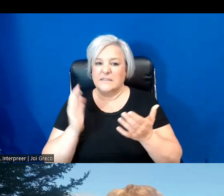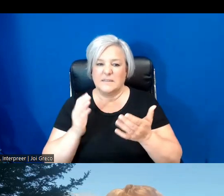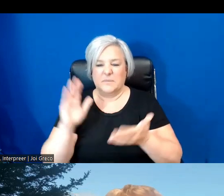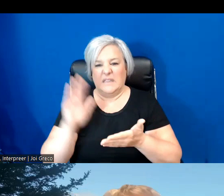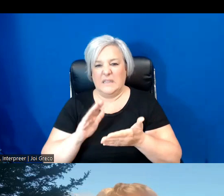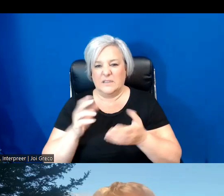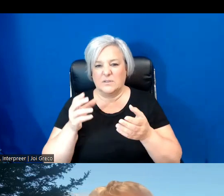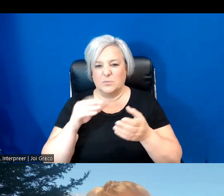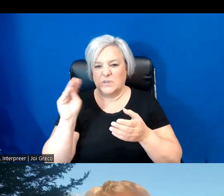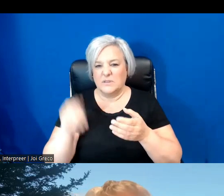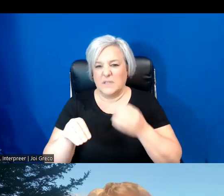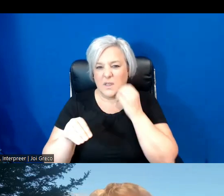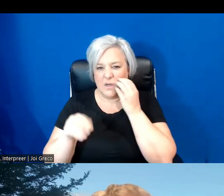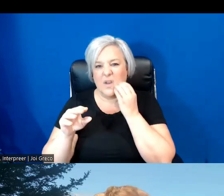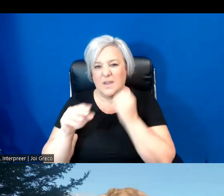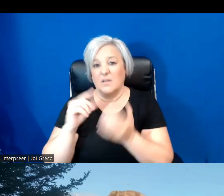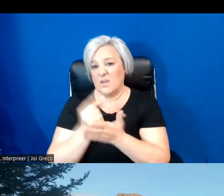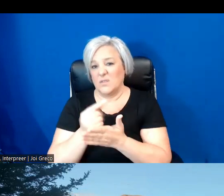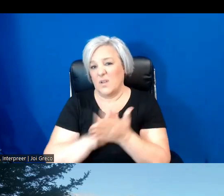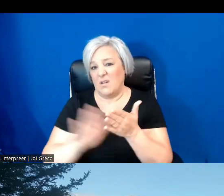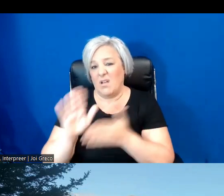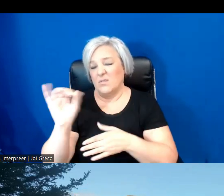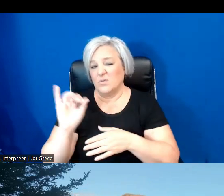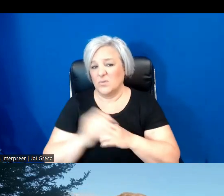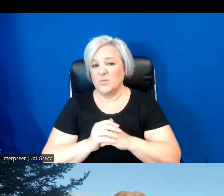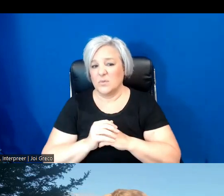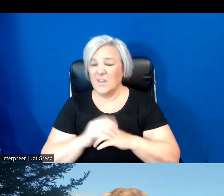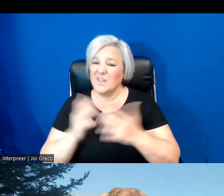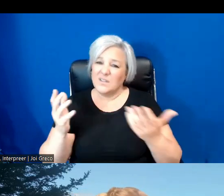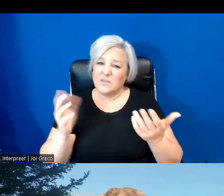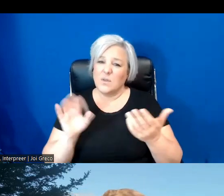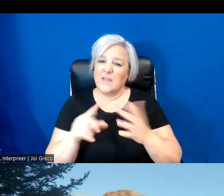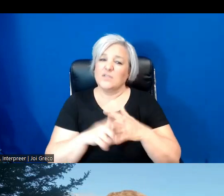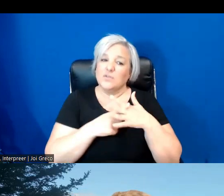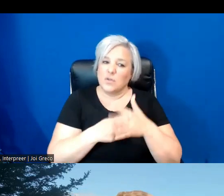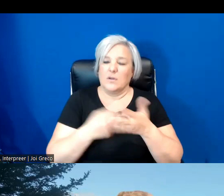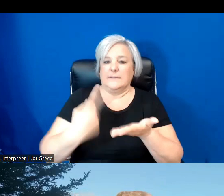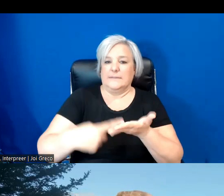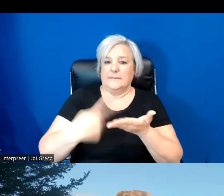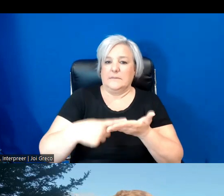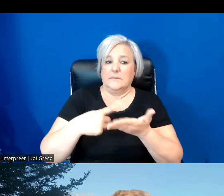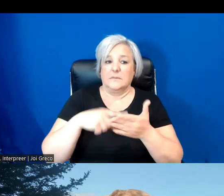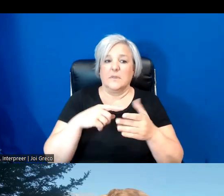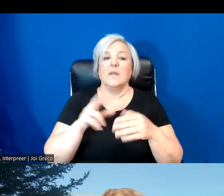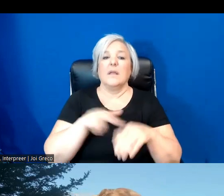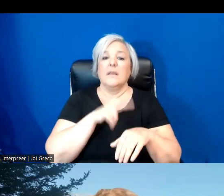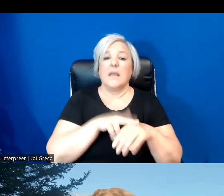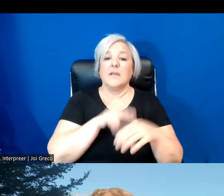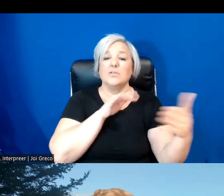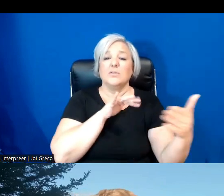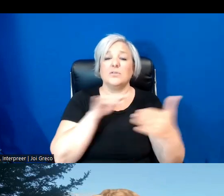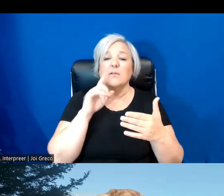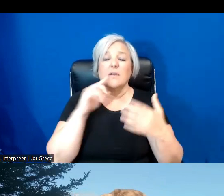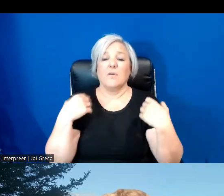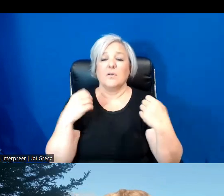to graduate from college as well. So that was the start of the conversation. Then the National Survey of Children's Health